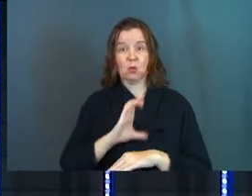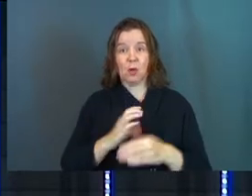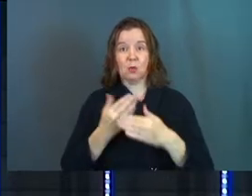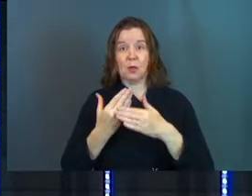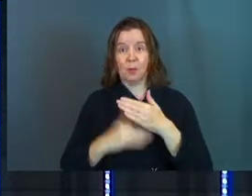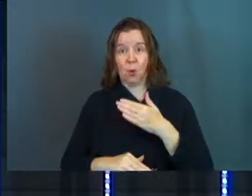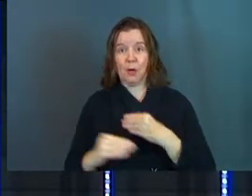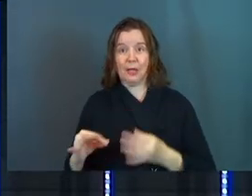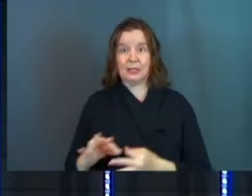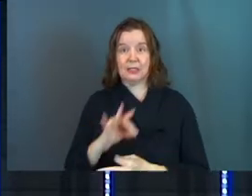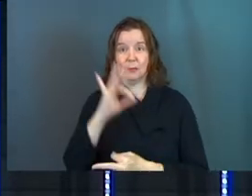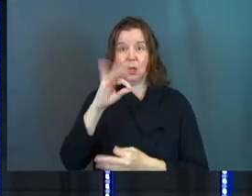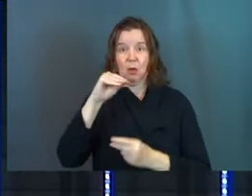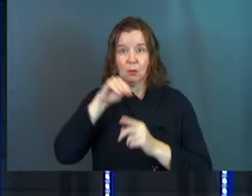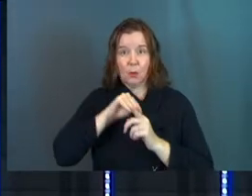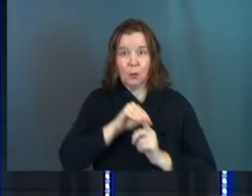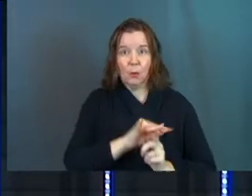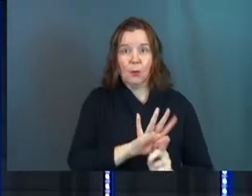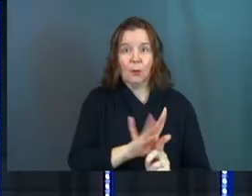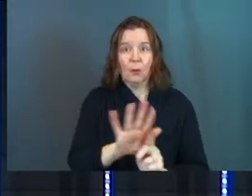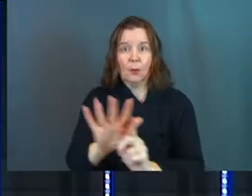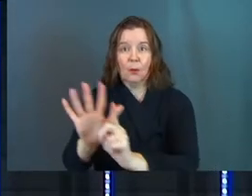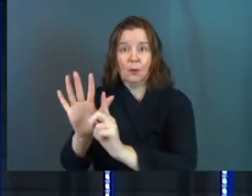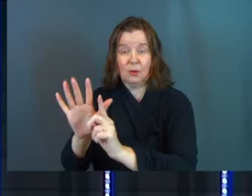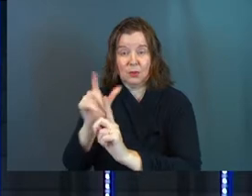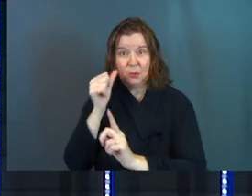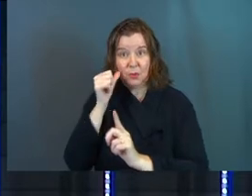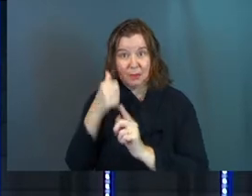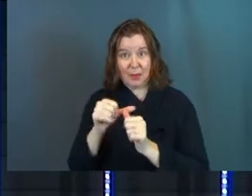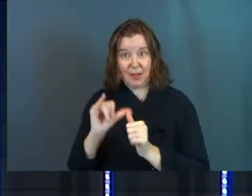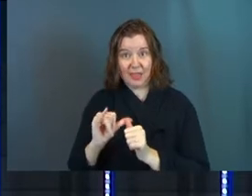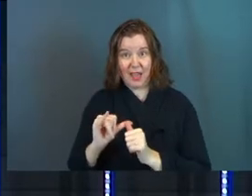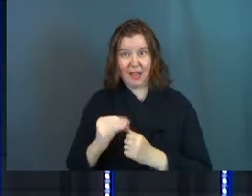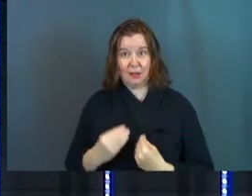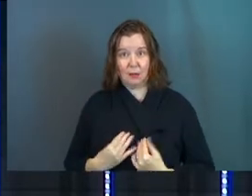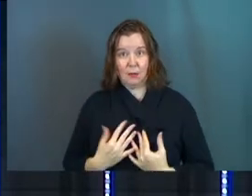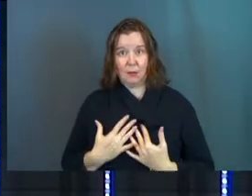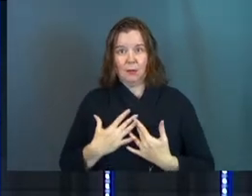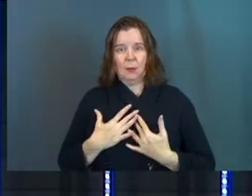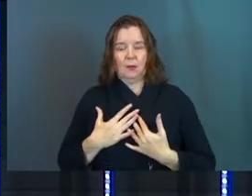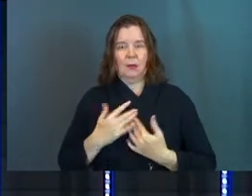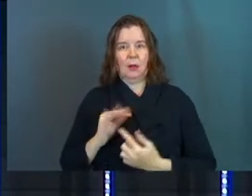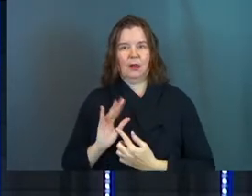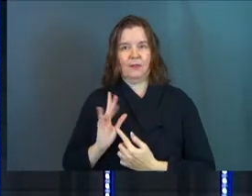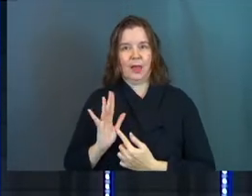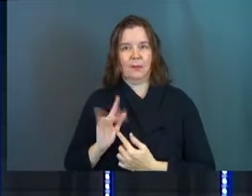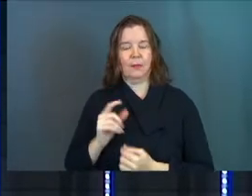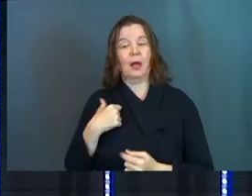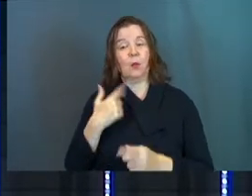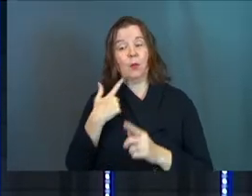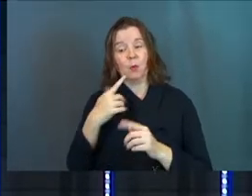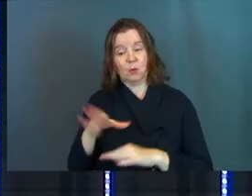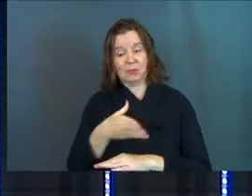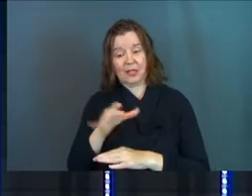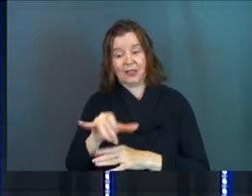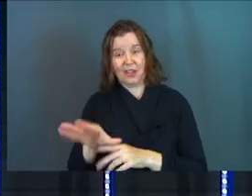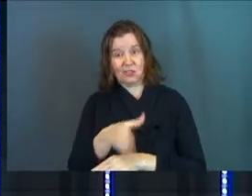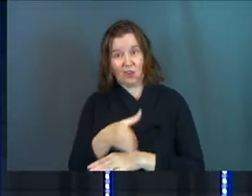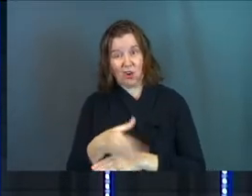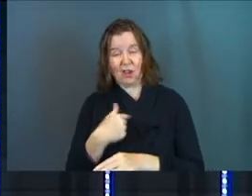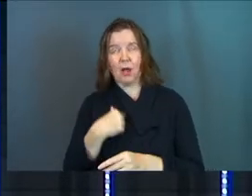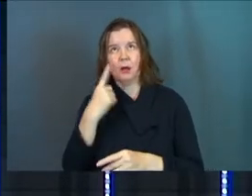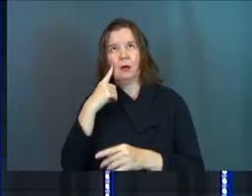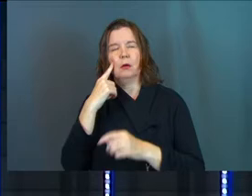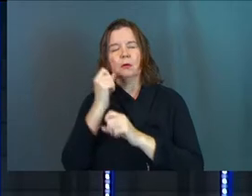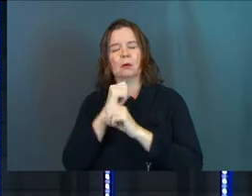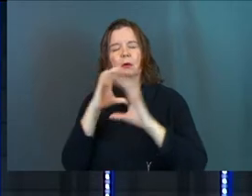was born and the Spirit lit the flame. Do you guys remember that? Those lines there, and the Spirit lit the flame. And when we were singing that song, I had